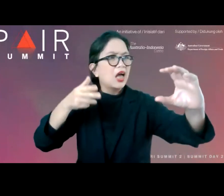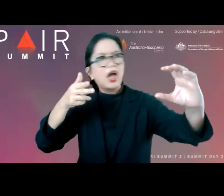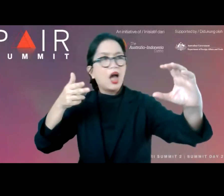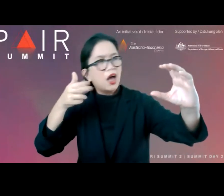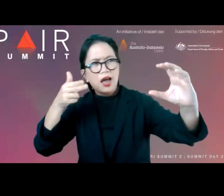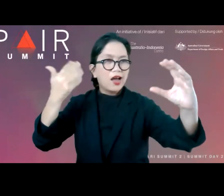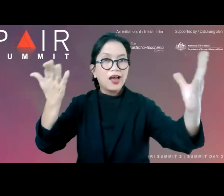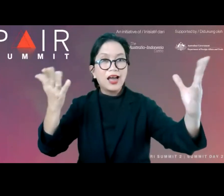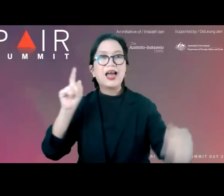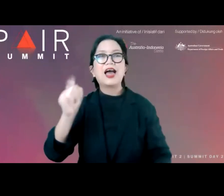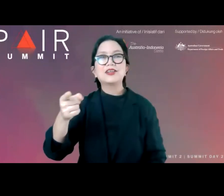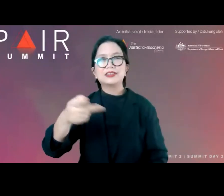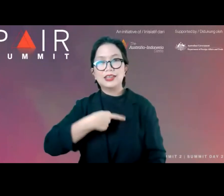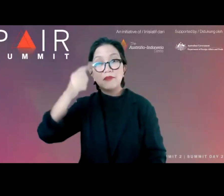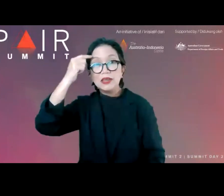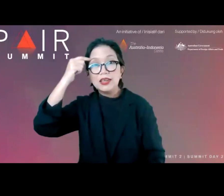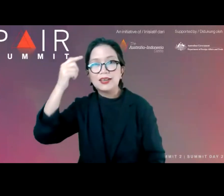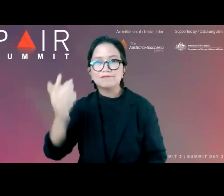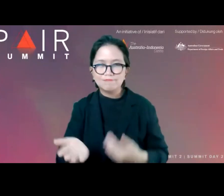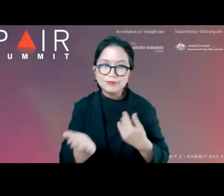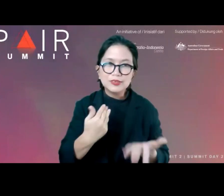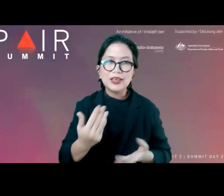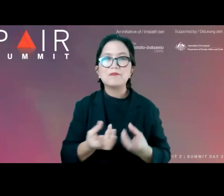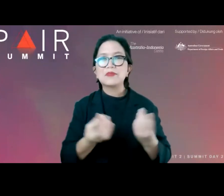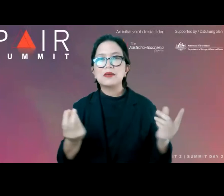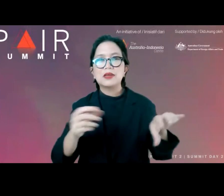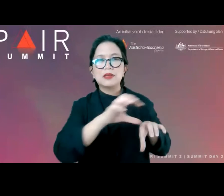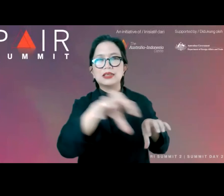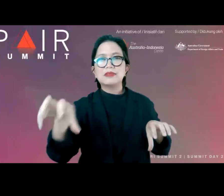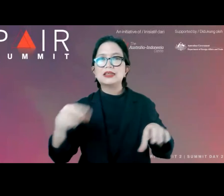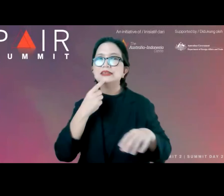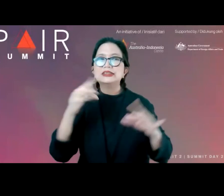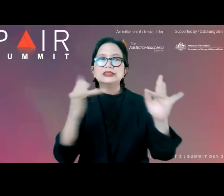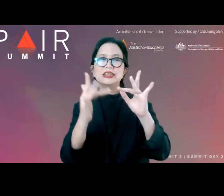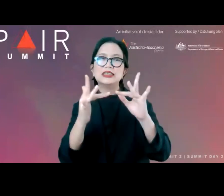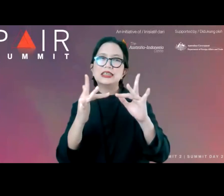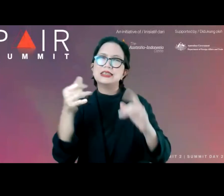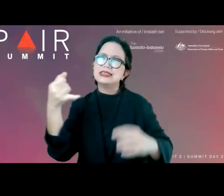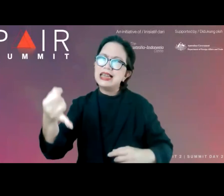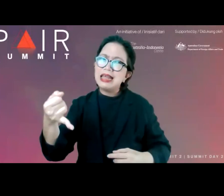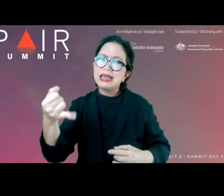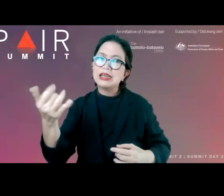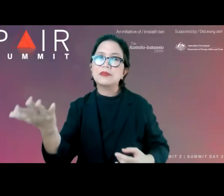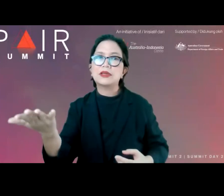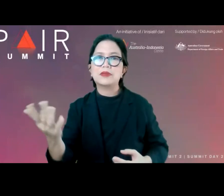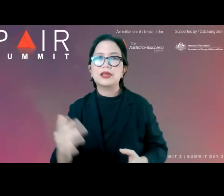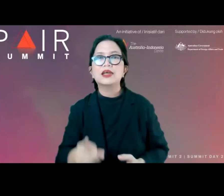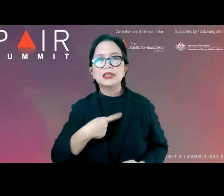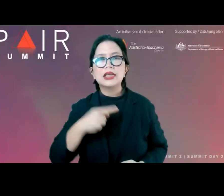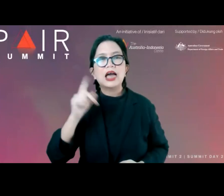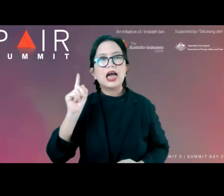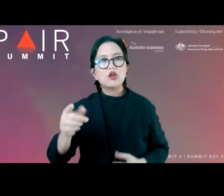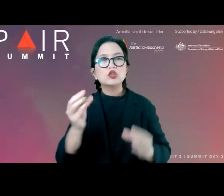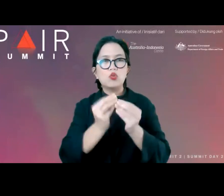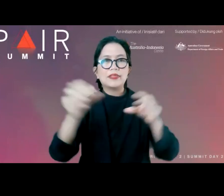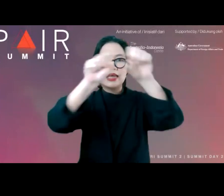some places. And so systems have to be designed in a way that can get around that. There are different ways of doing that.